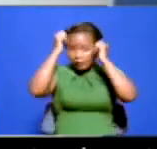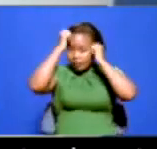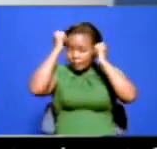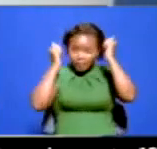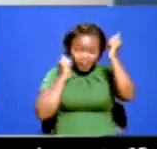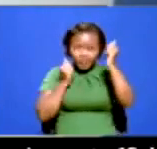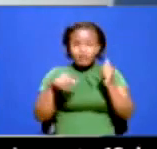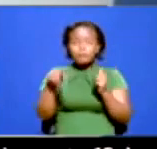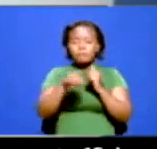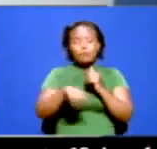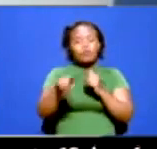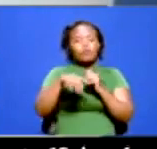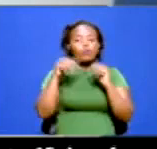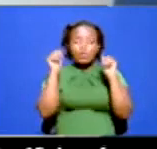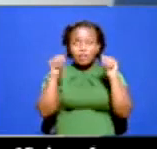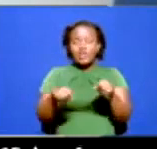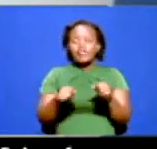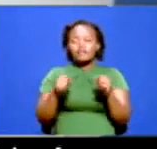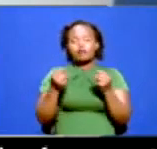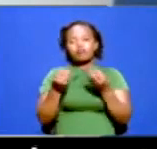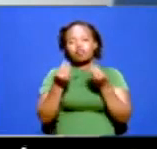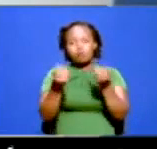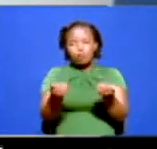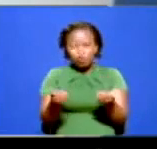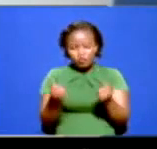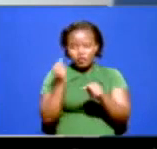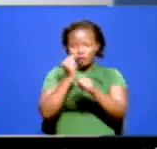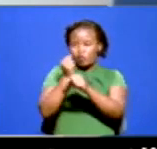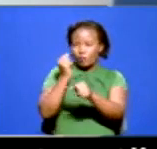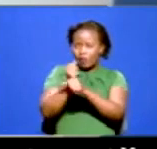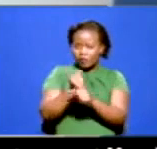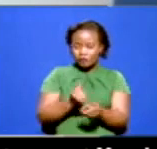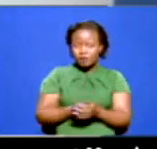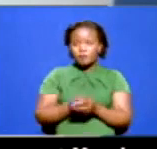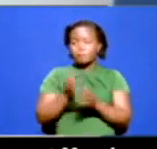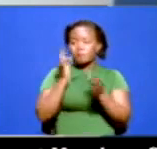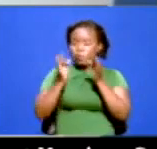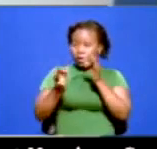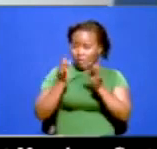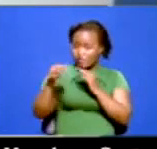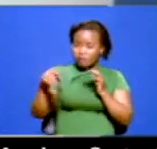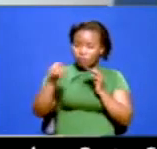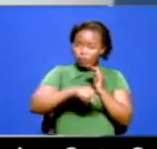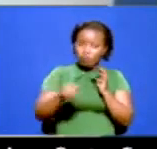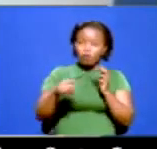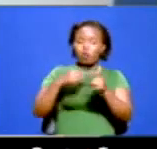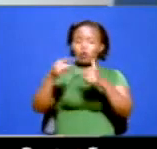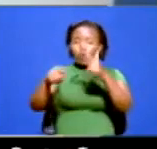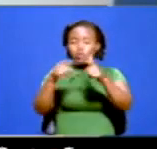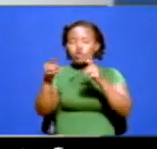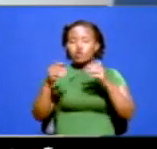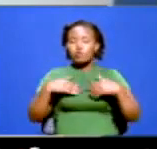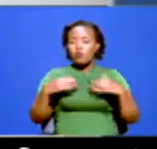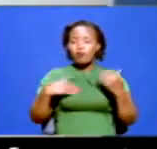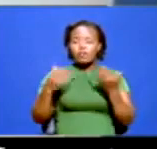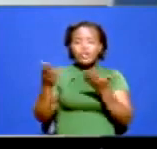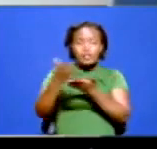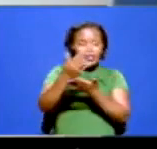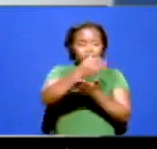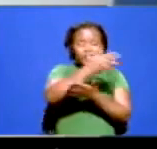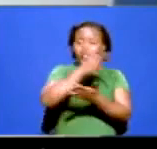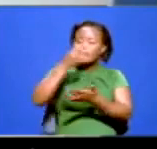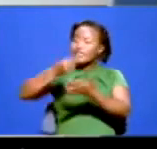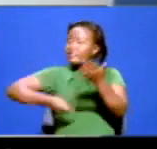be able to work on. Now, if we do generate revenue, isn't it good for the